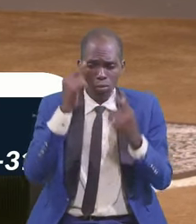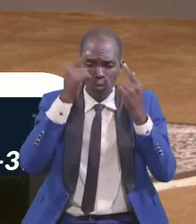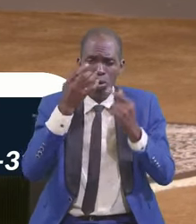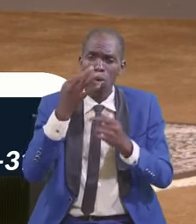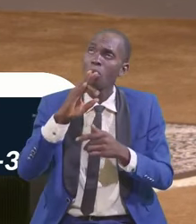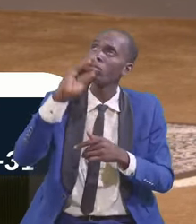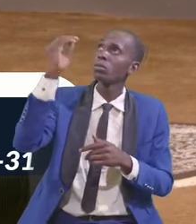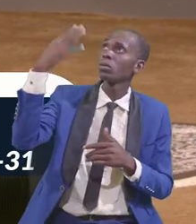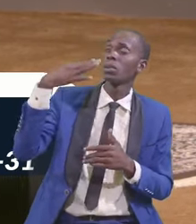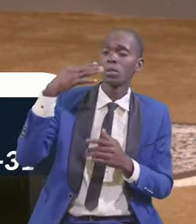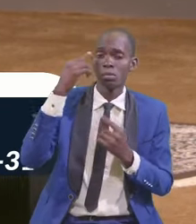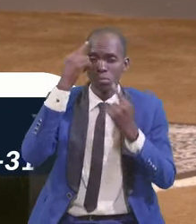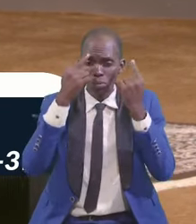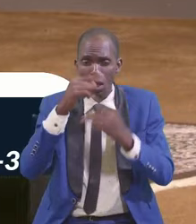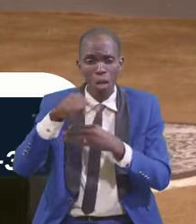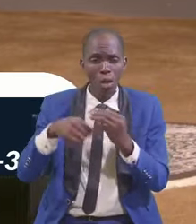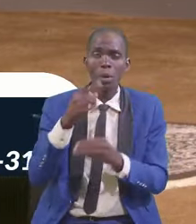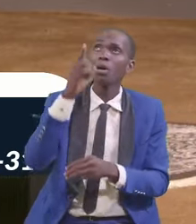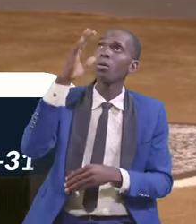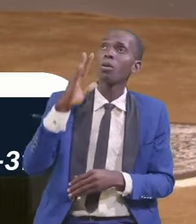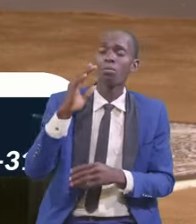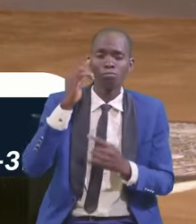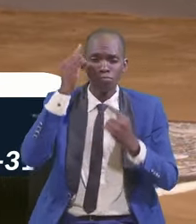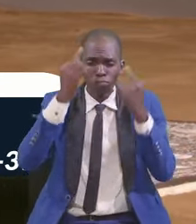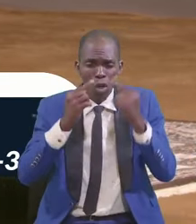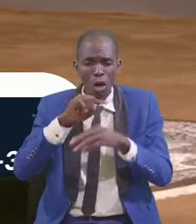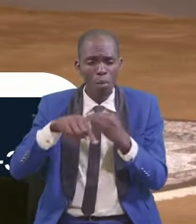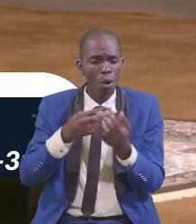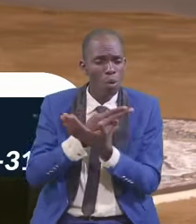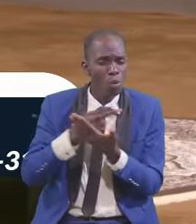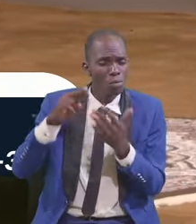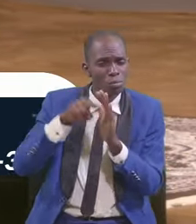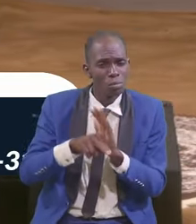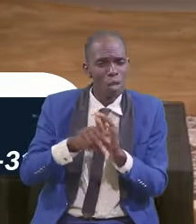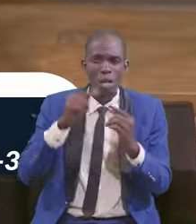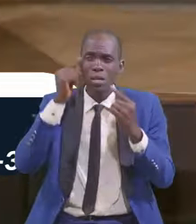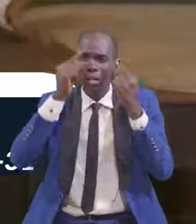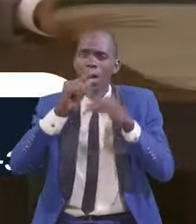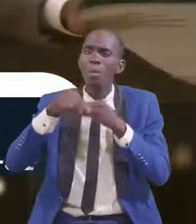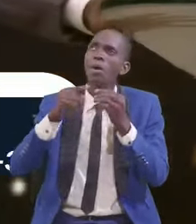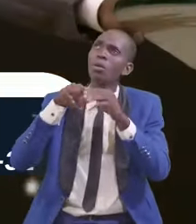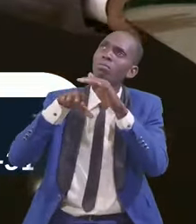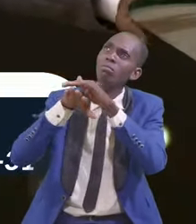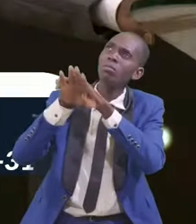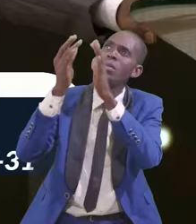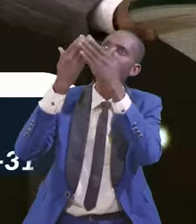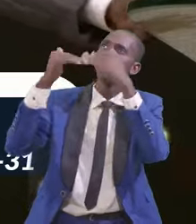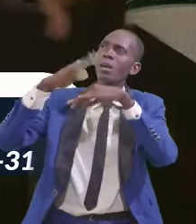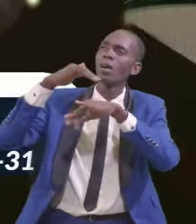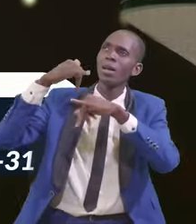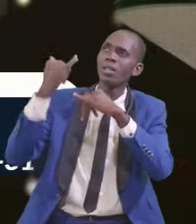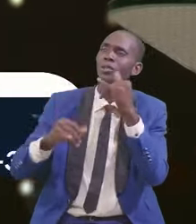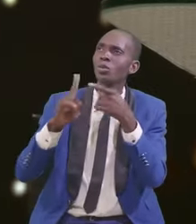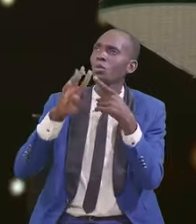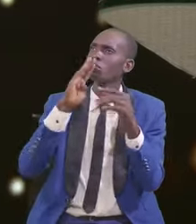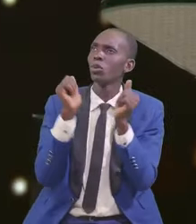of God no thought of godliness and no thought of going to the gra Beyond to be with the Lord when